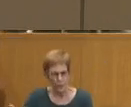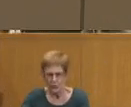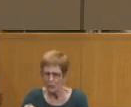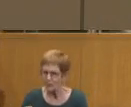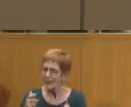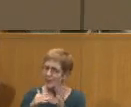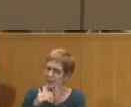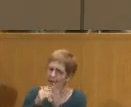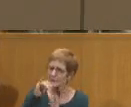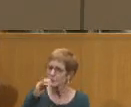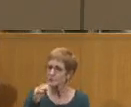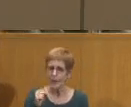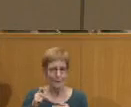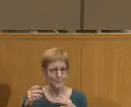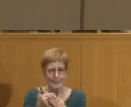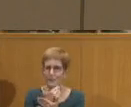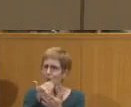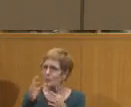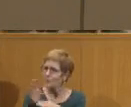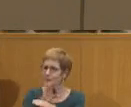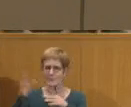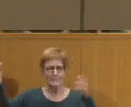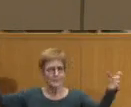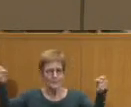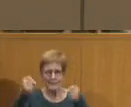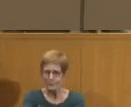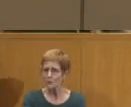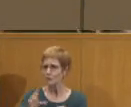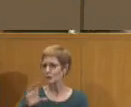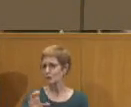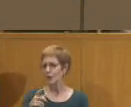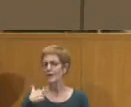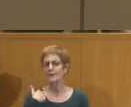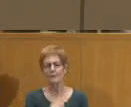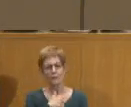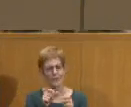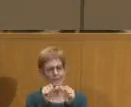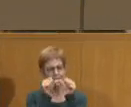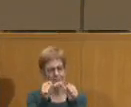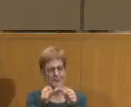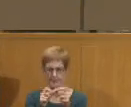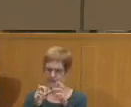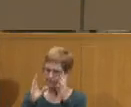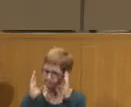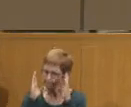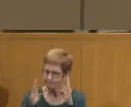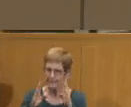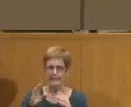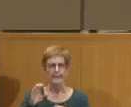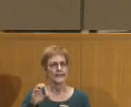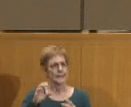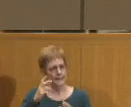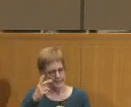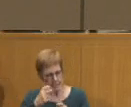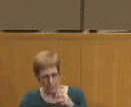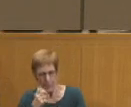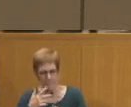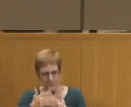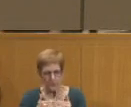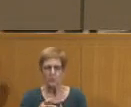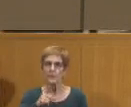it was possible. Those votes showed that this city understands the difficulty when people don't have a place